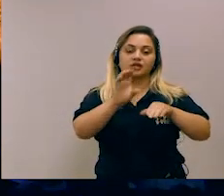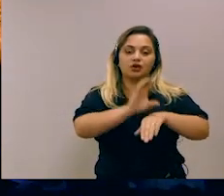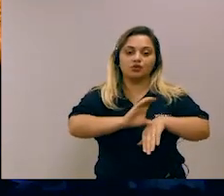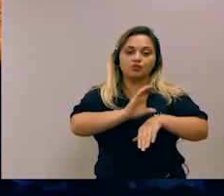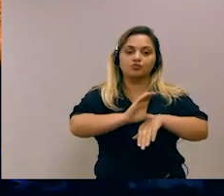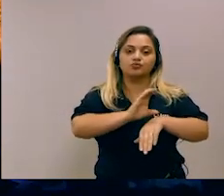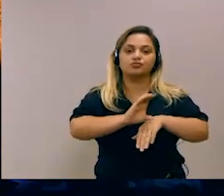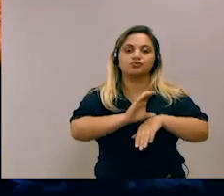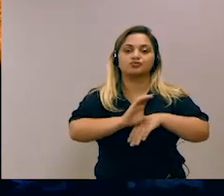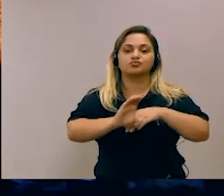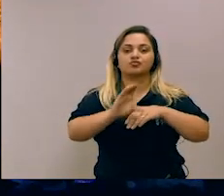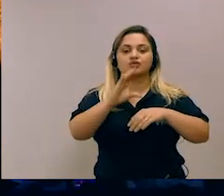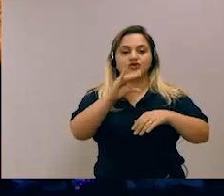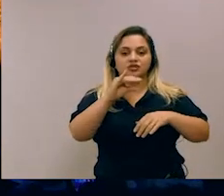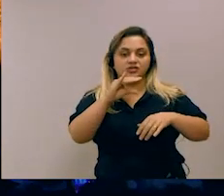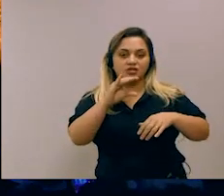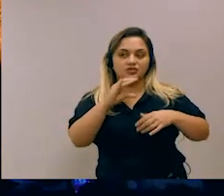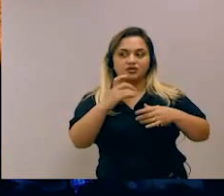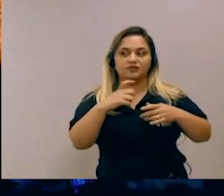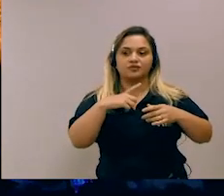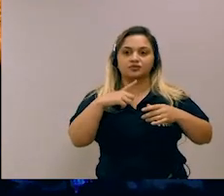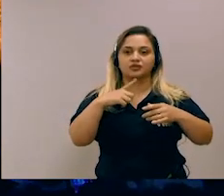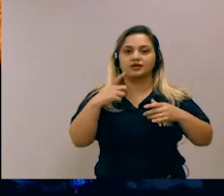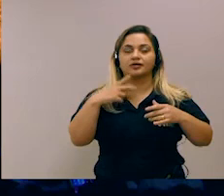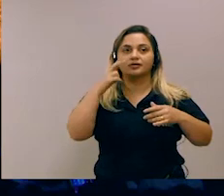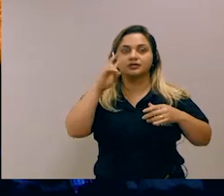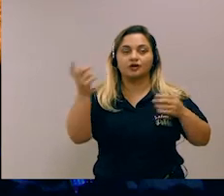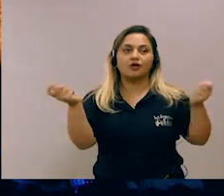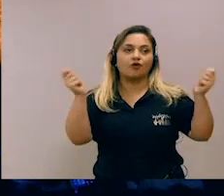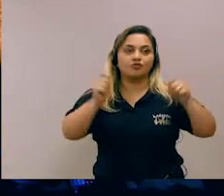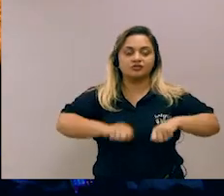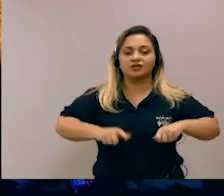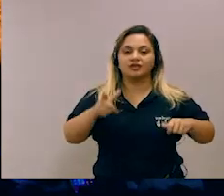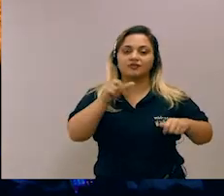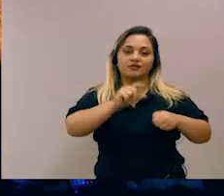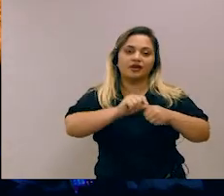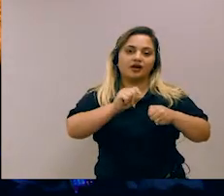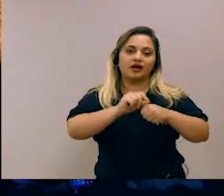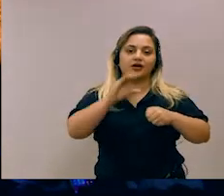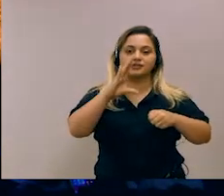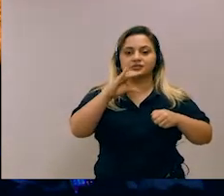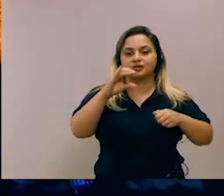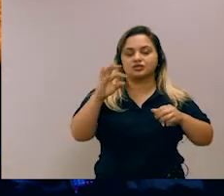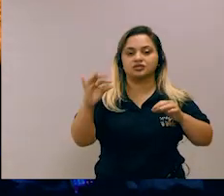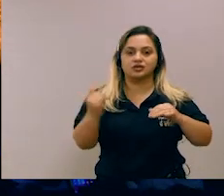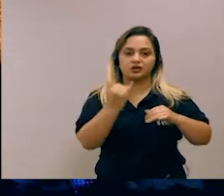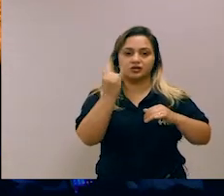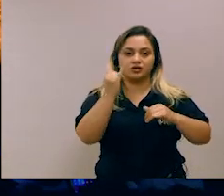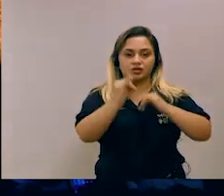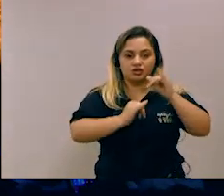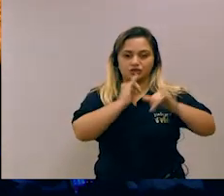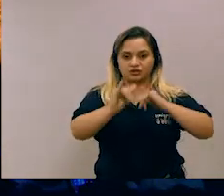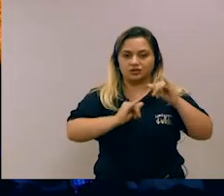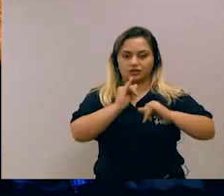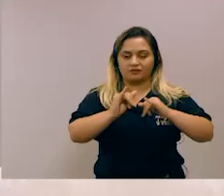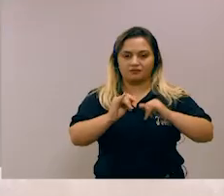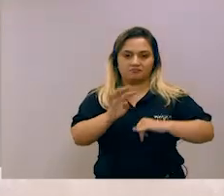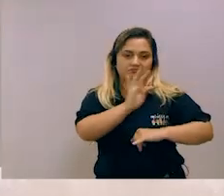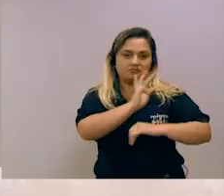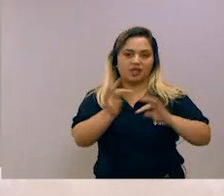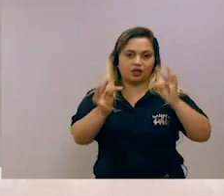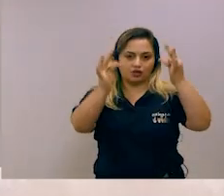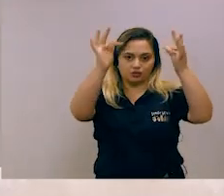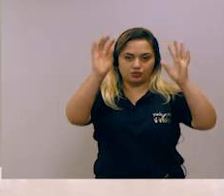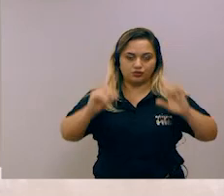computer scientists down the way. Every country wants more science technology, and Israel is not exception.